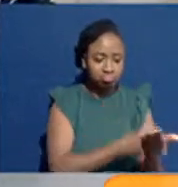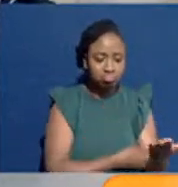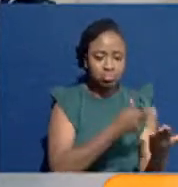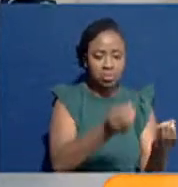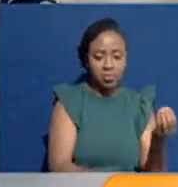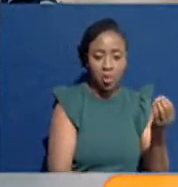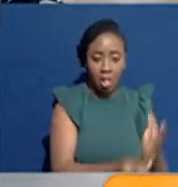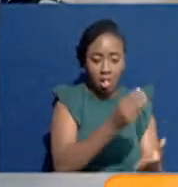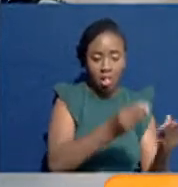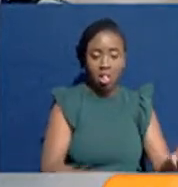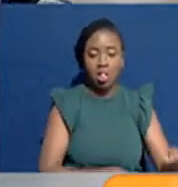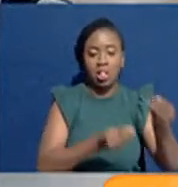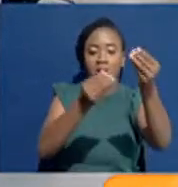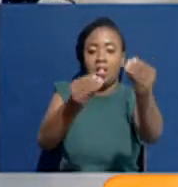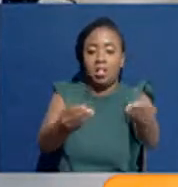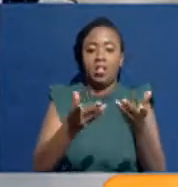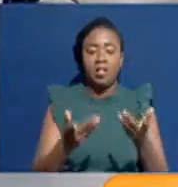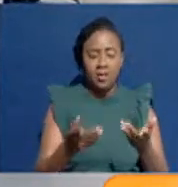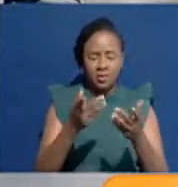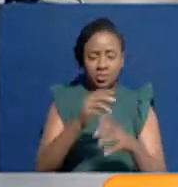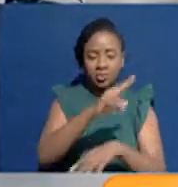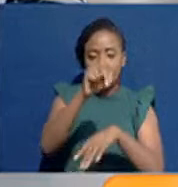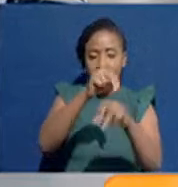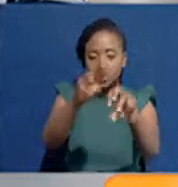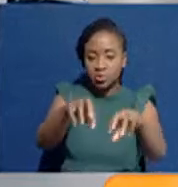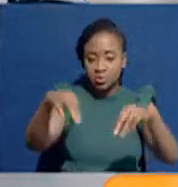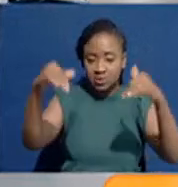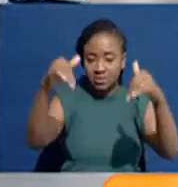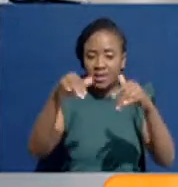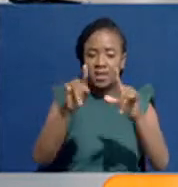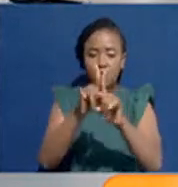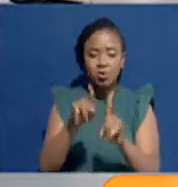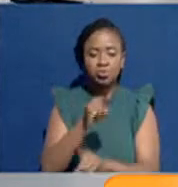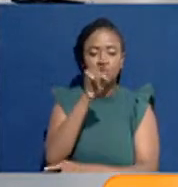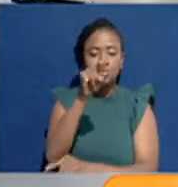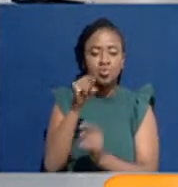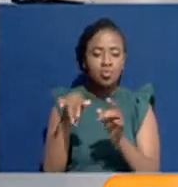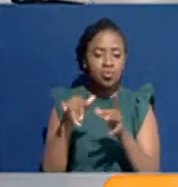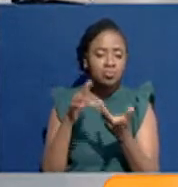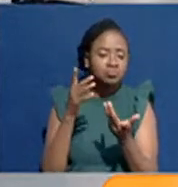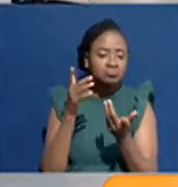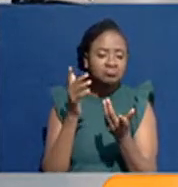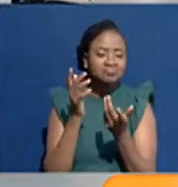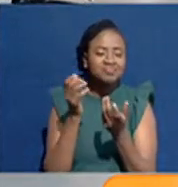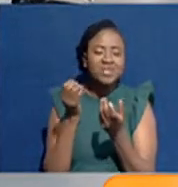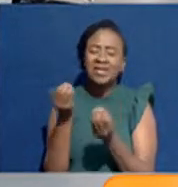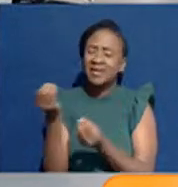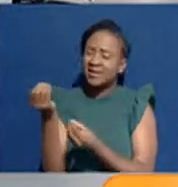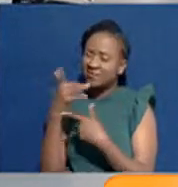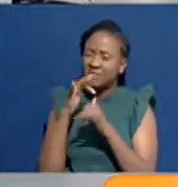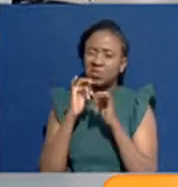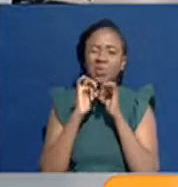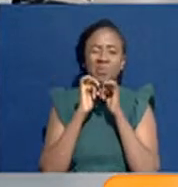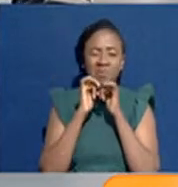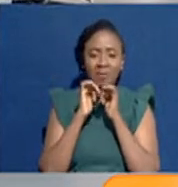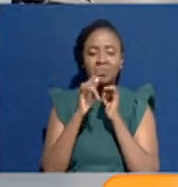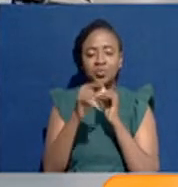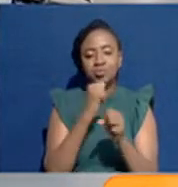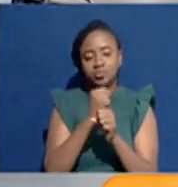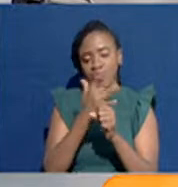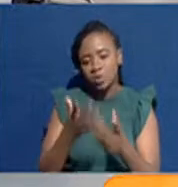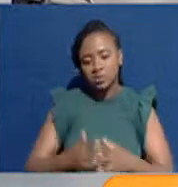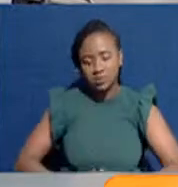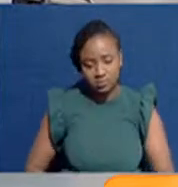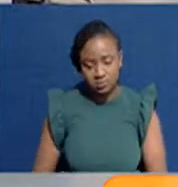at the National Assembly, but also as a member of the Kenya Kwanza Alliance, what would you do with the overwhelming feedback that has come?